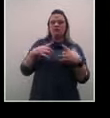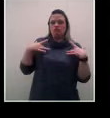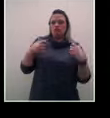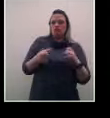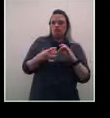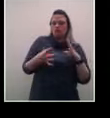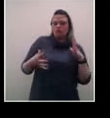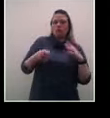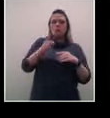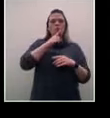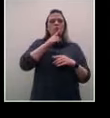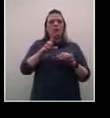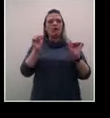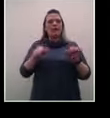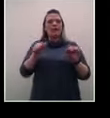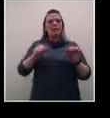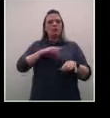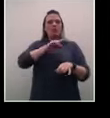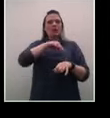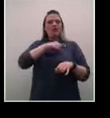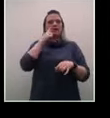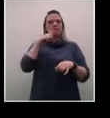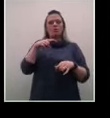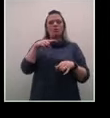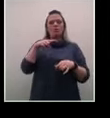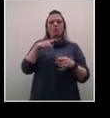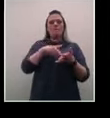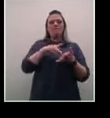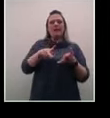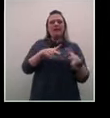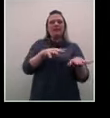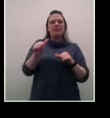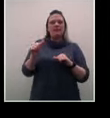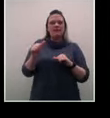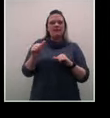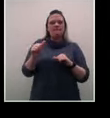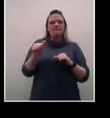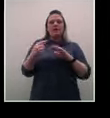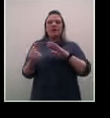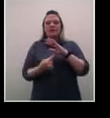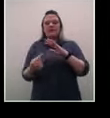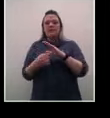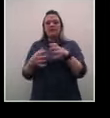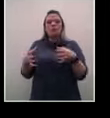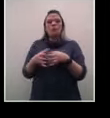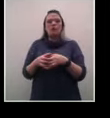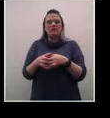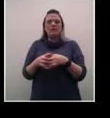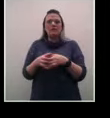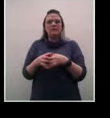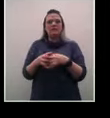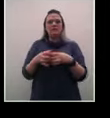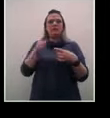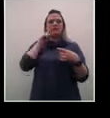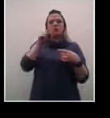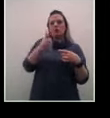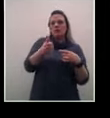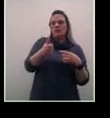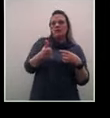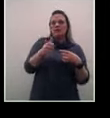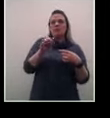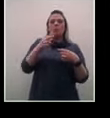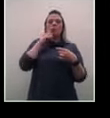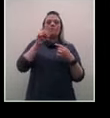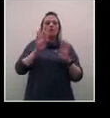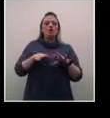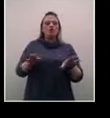are eligible for paid leave, and that's if you're in isolation or in quarantine. And that's either for you, or if you have